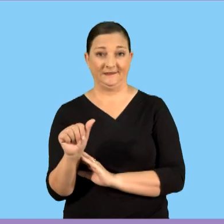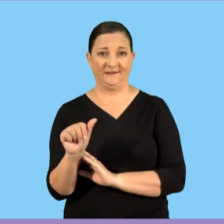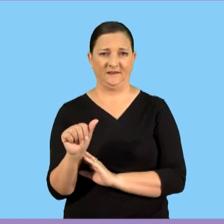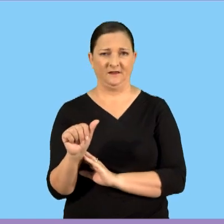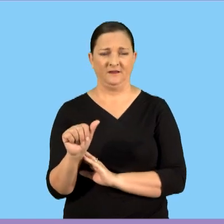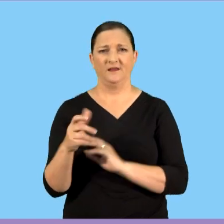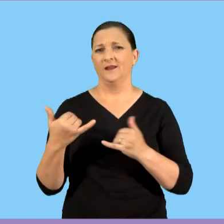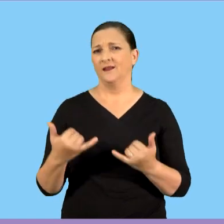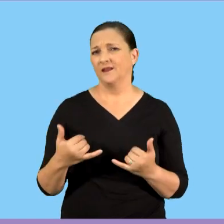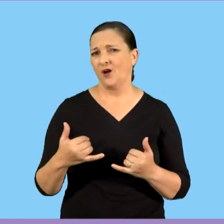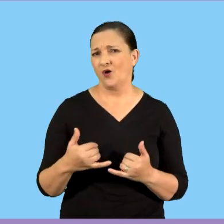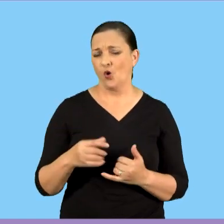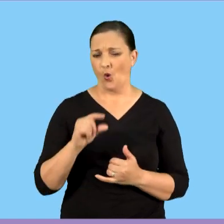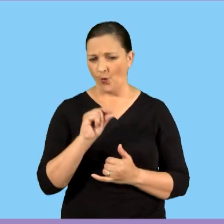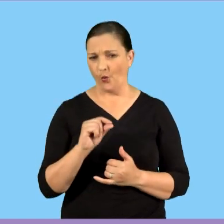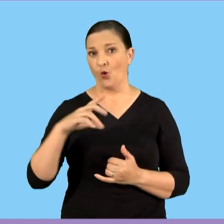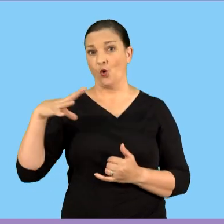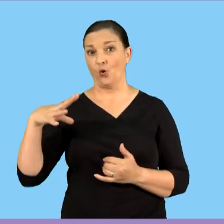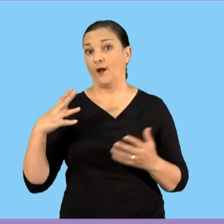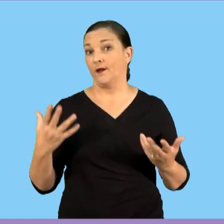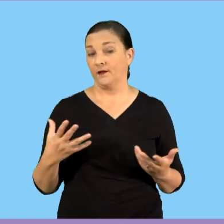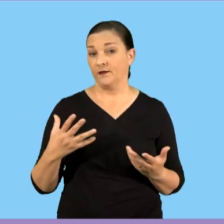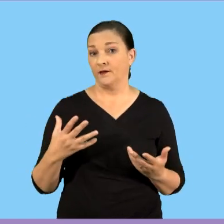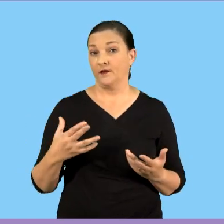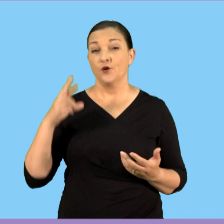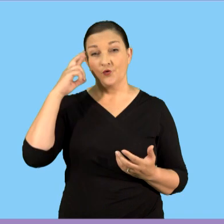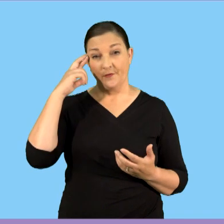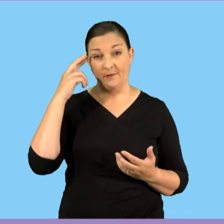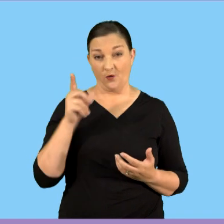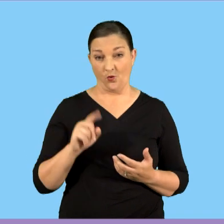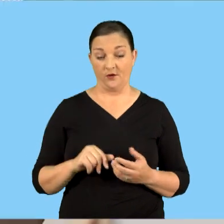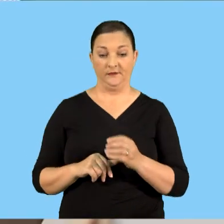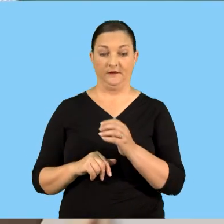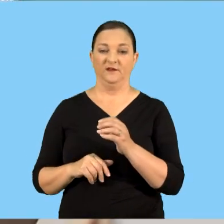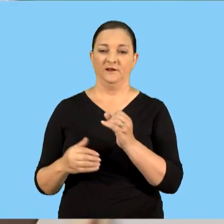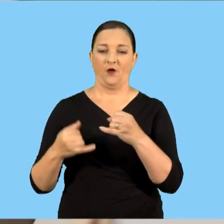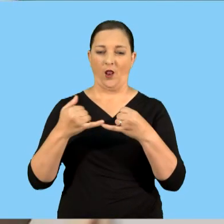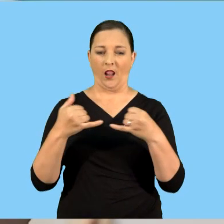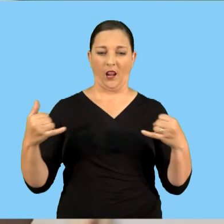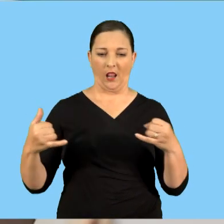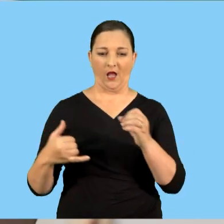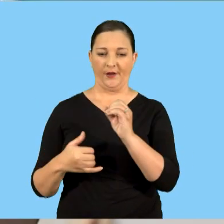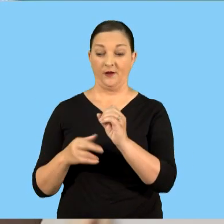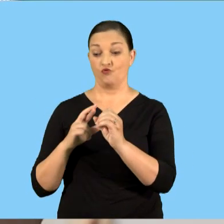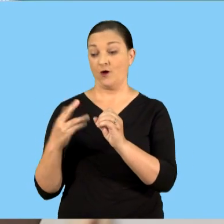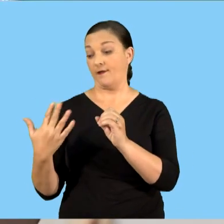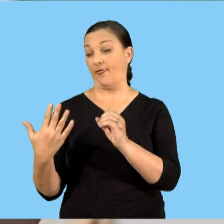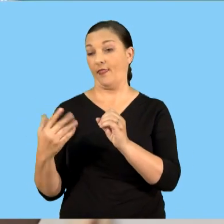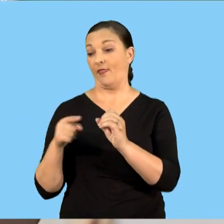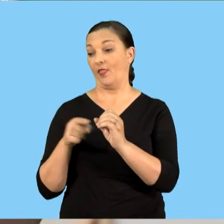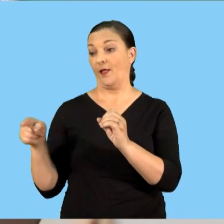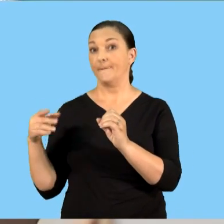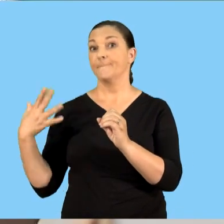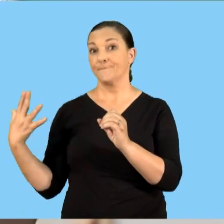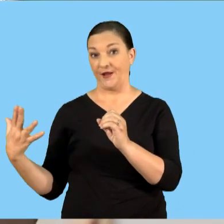and a 6. Remember, how can we tell whether a number is smaller or greater? If it is on the right-hand side of the number line,